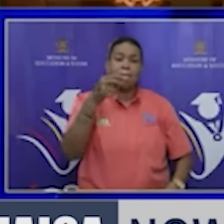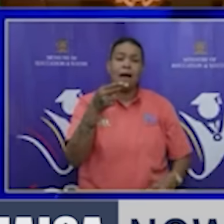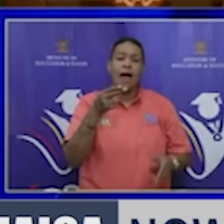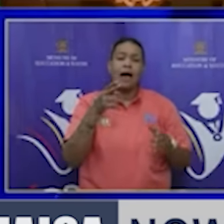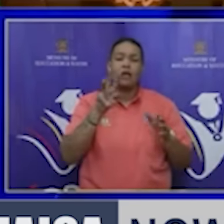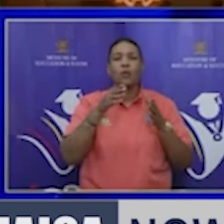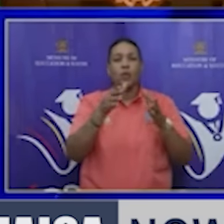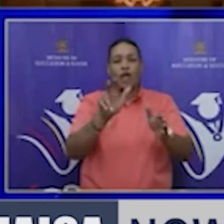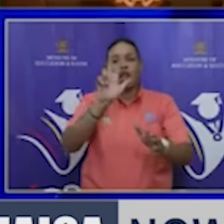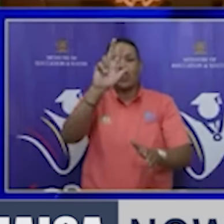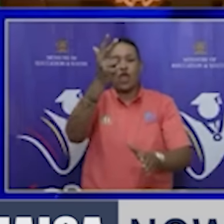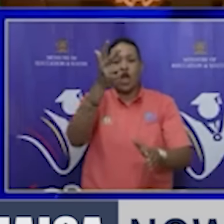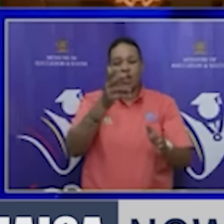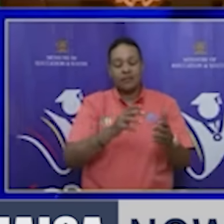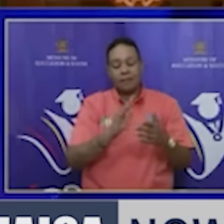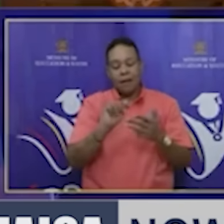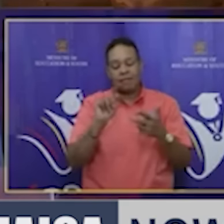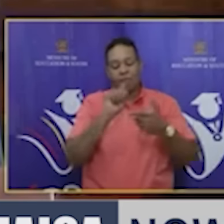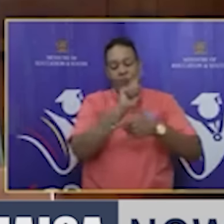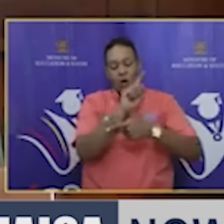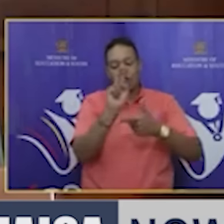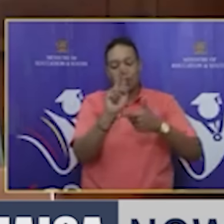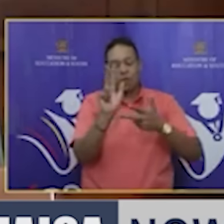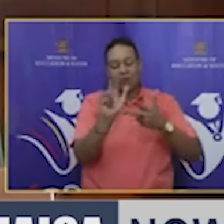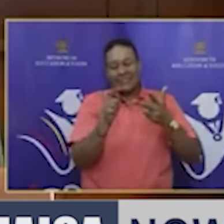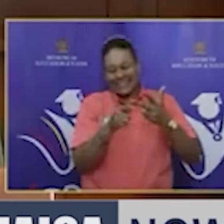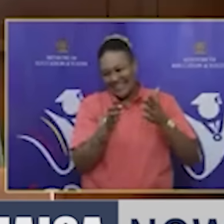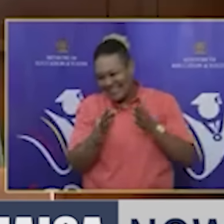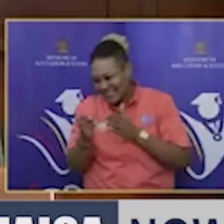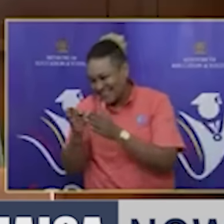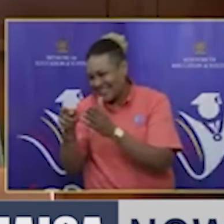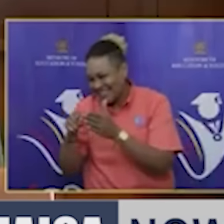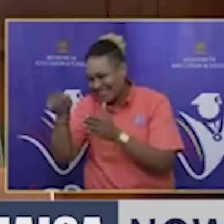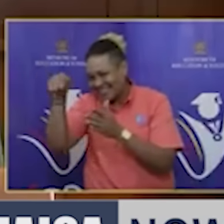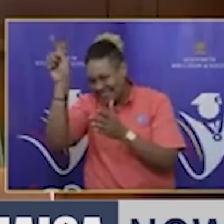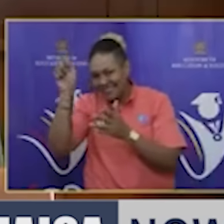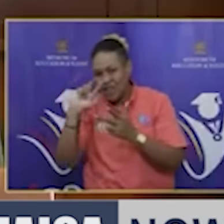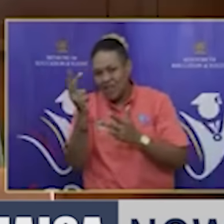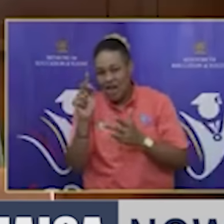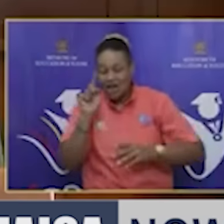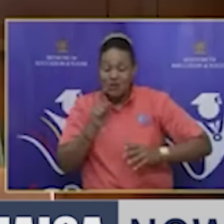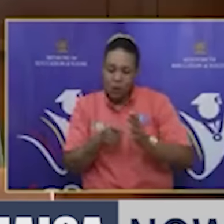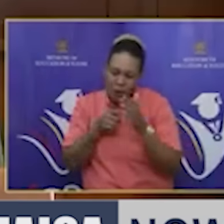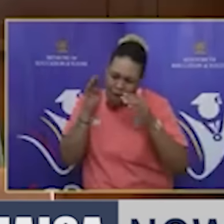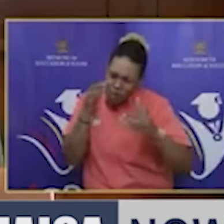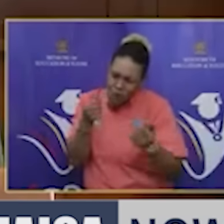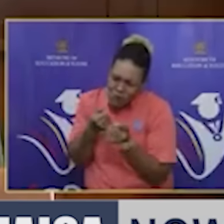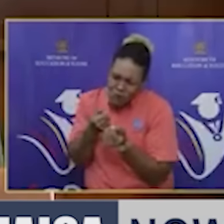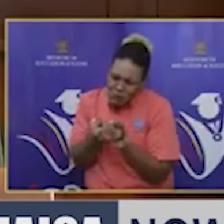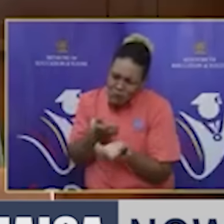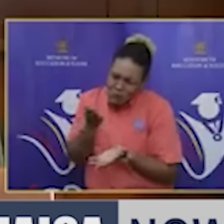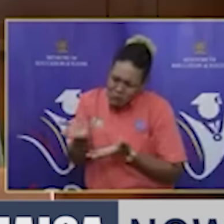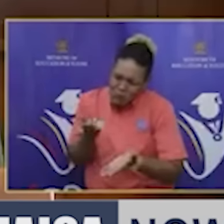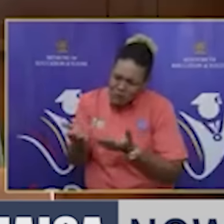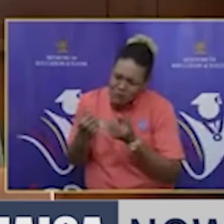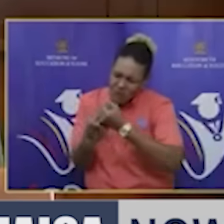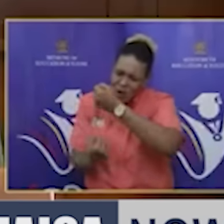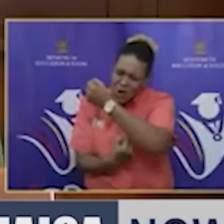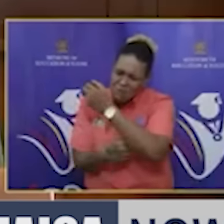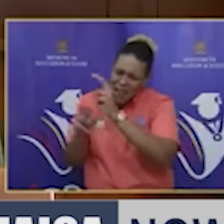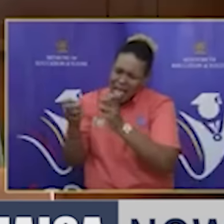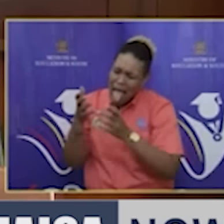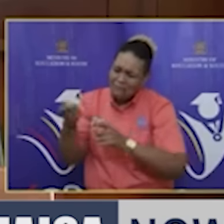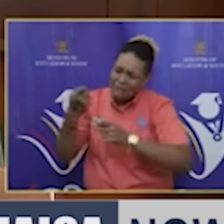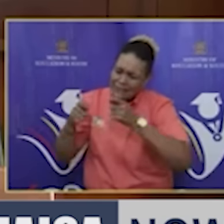3 by the ministry. They require focused attention to correct fundamental